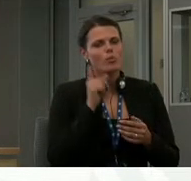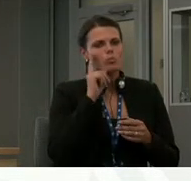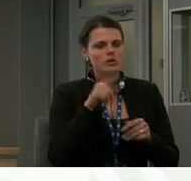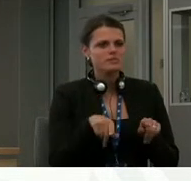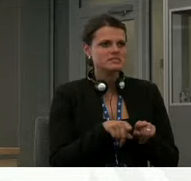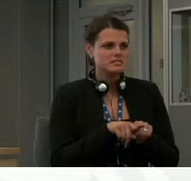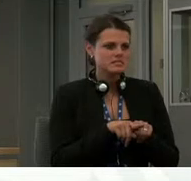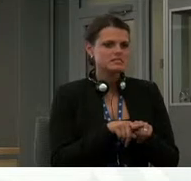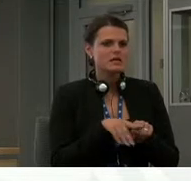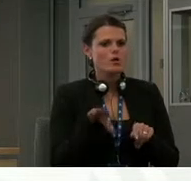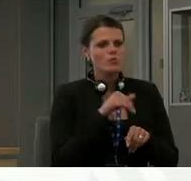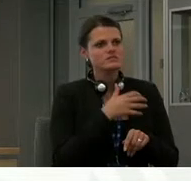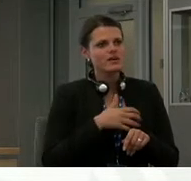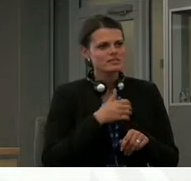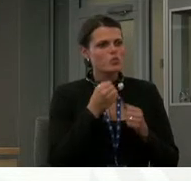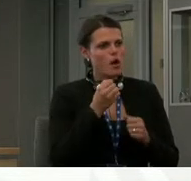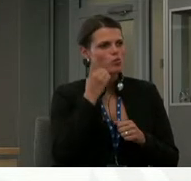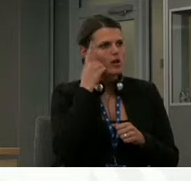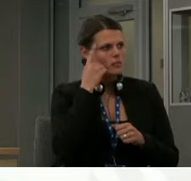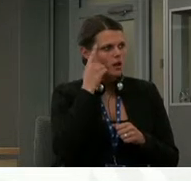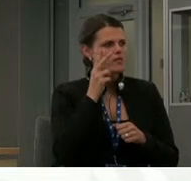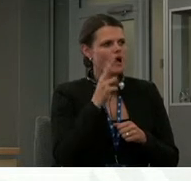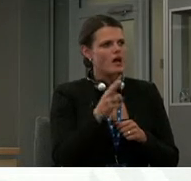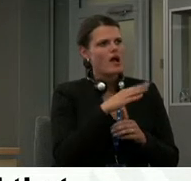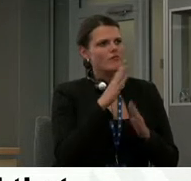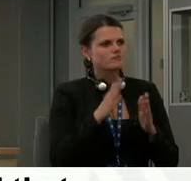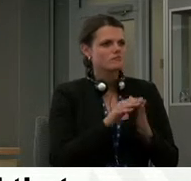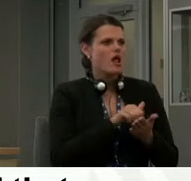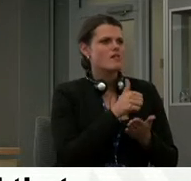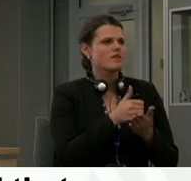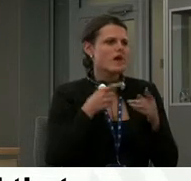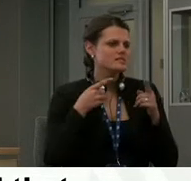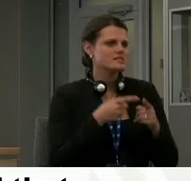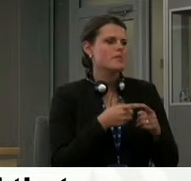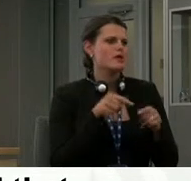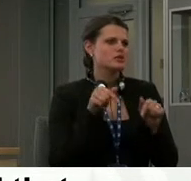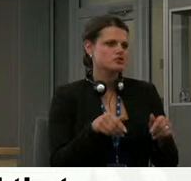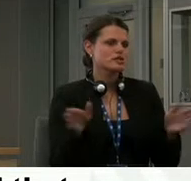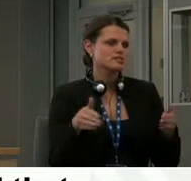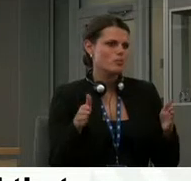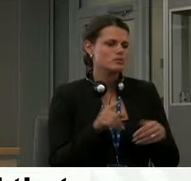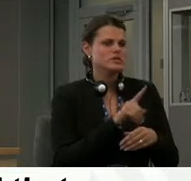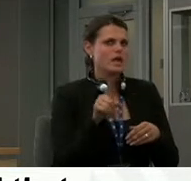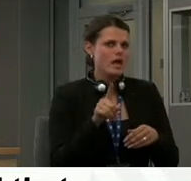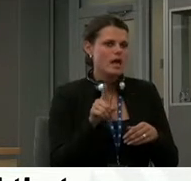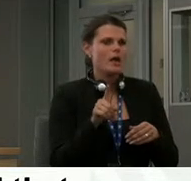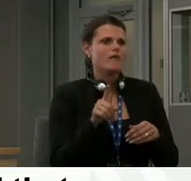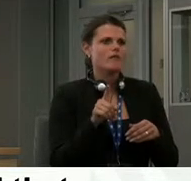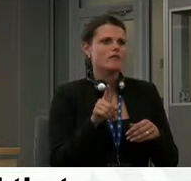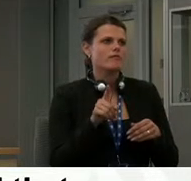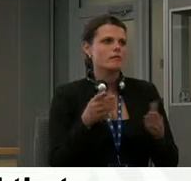Nevertheless, we should keep in mind that the overall purpose of the Convention is to